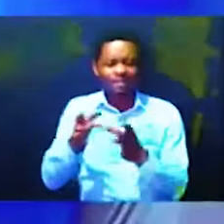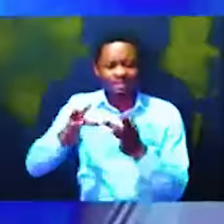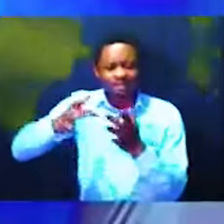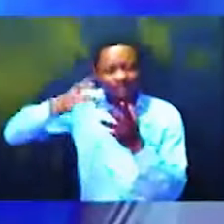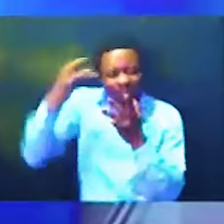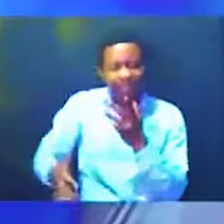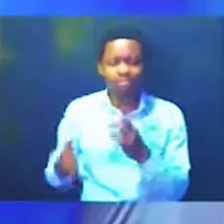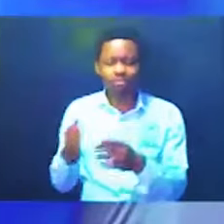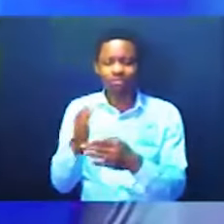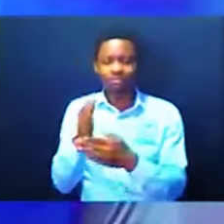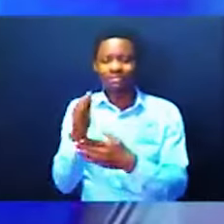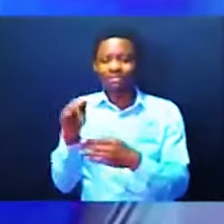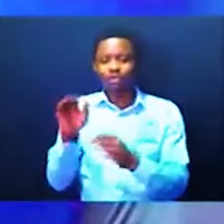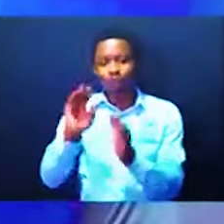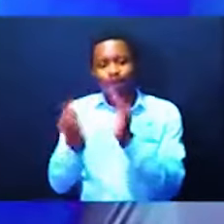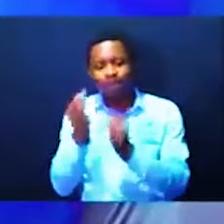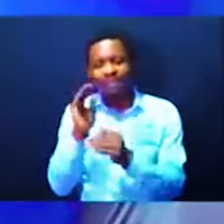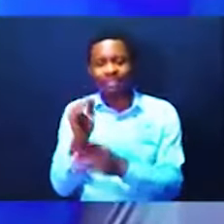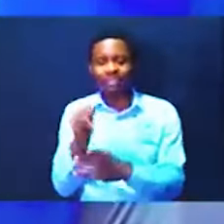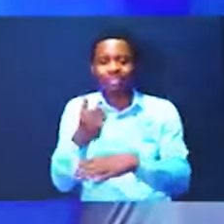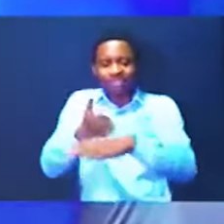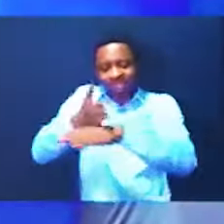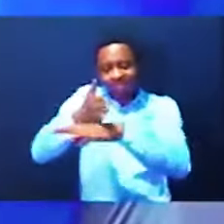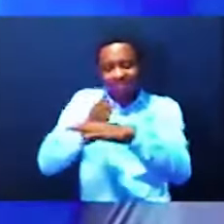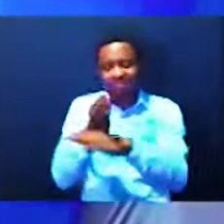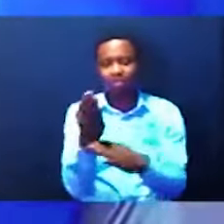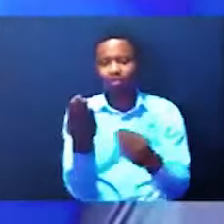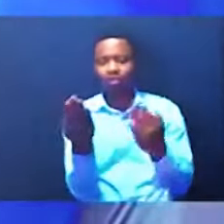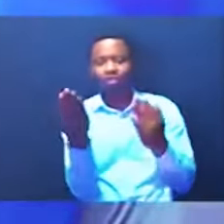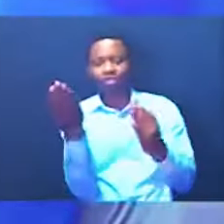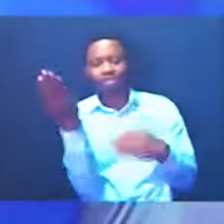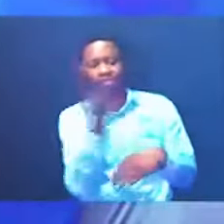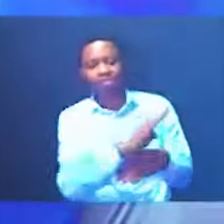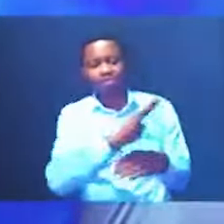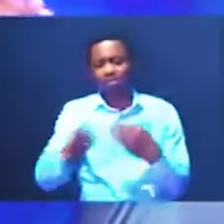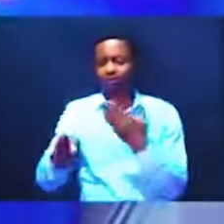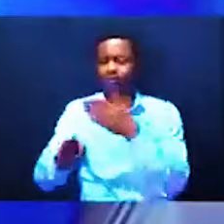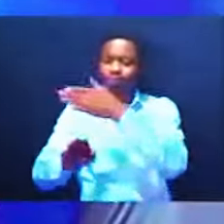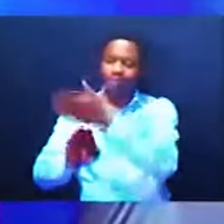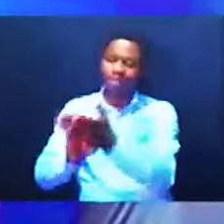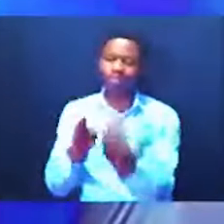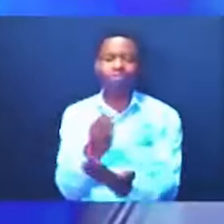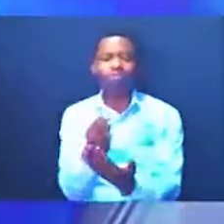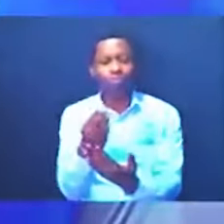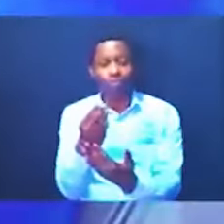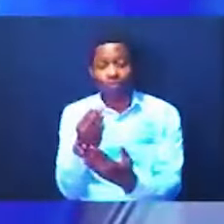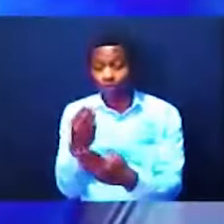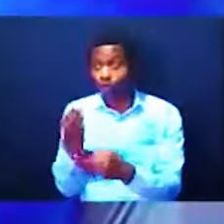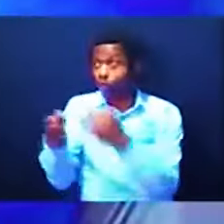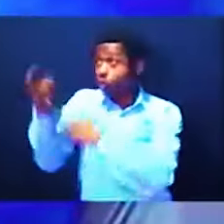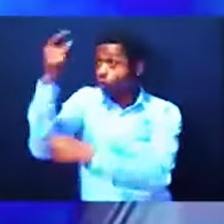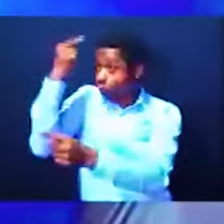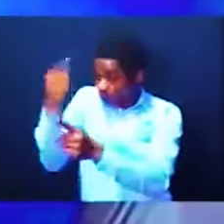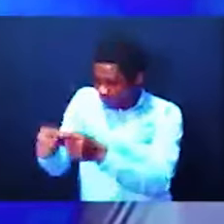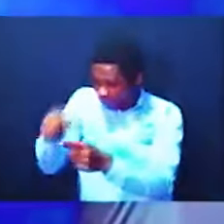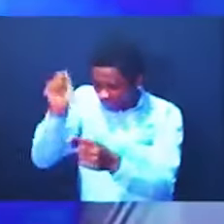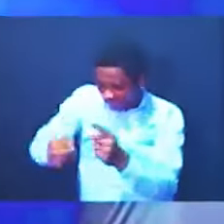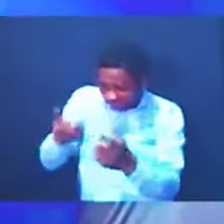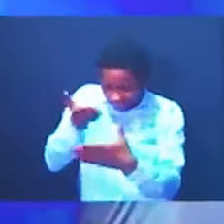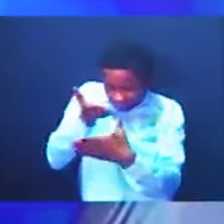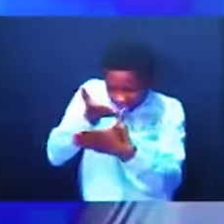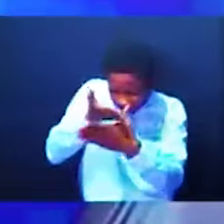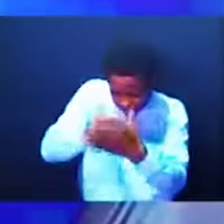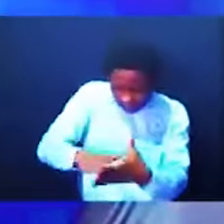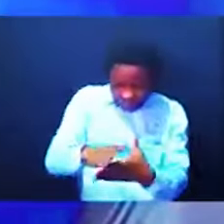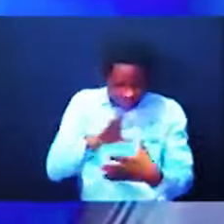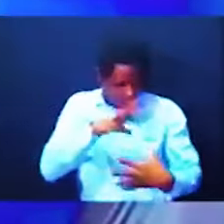double-edged sword. Now it's able to divide the soul from the spirit. It